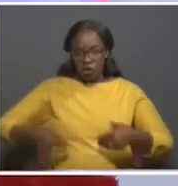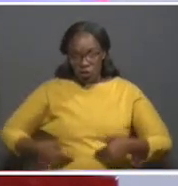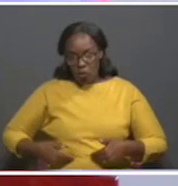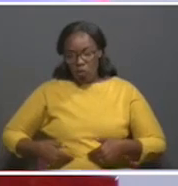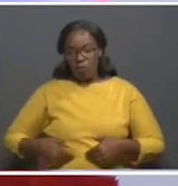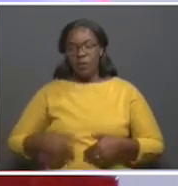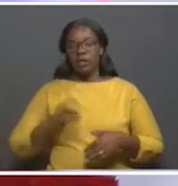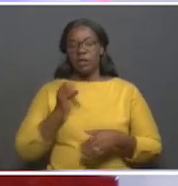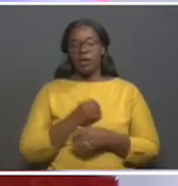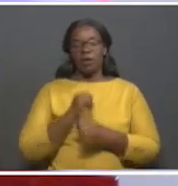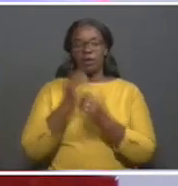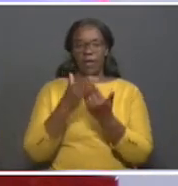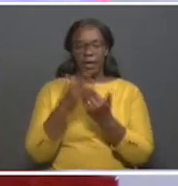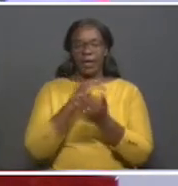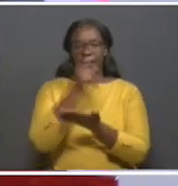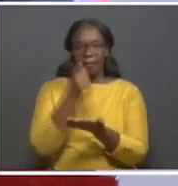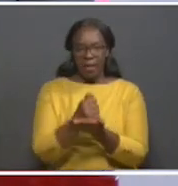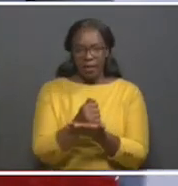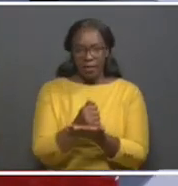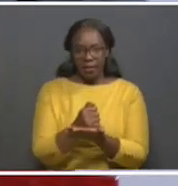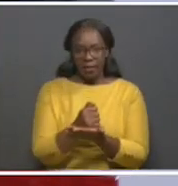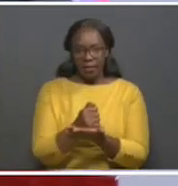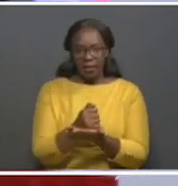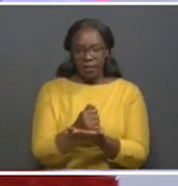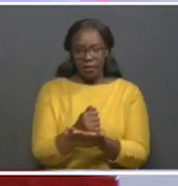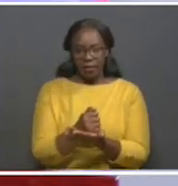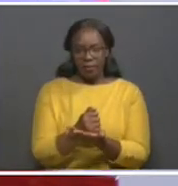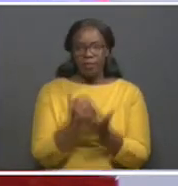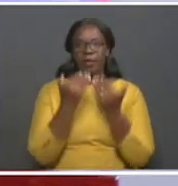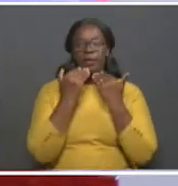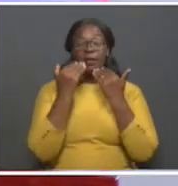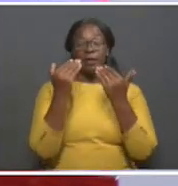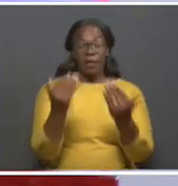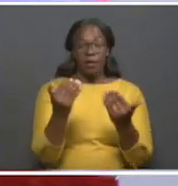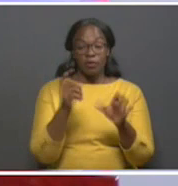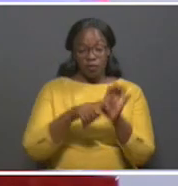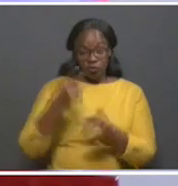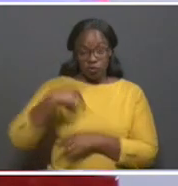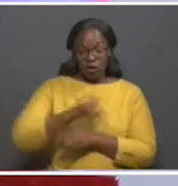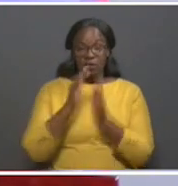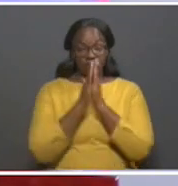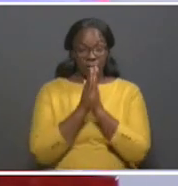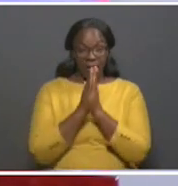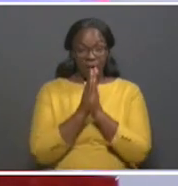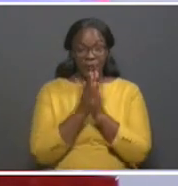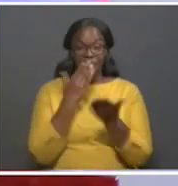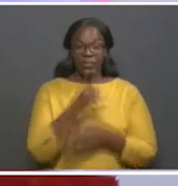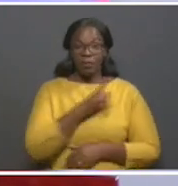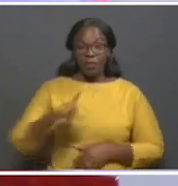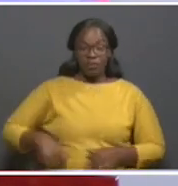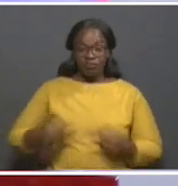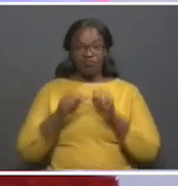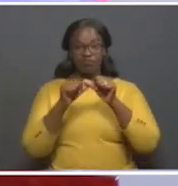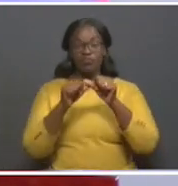our fortress. Amen and amen. Thank you for joining us for prayer. May the Lord continue